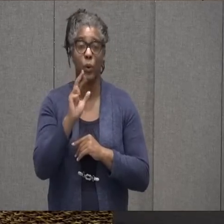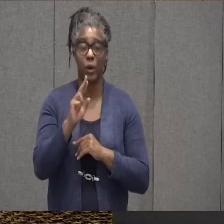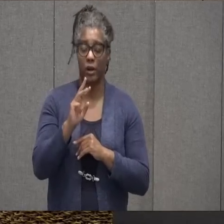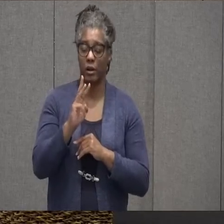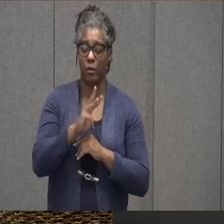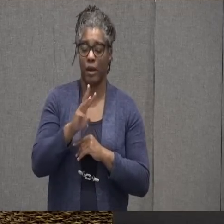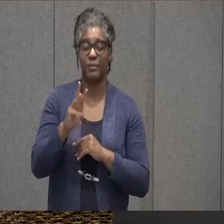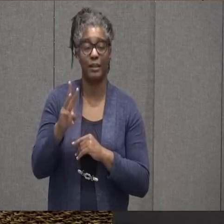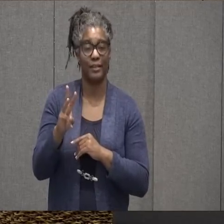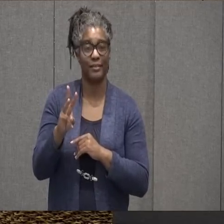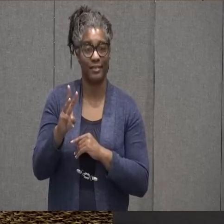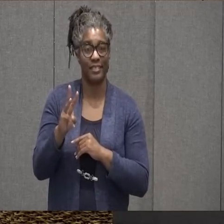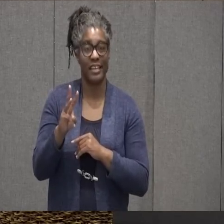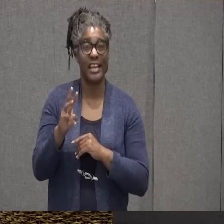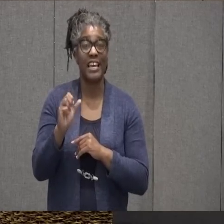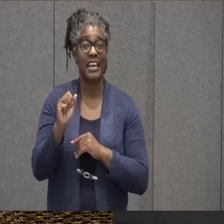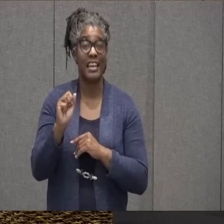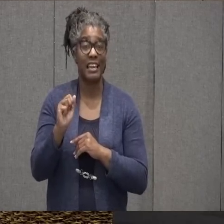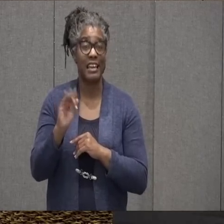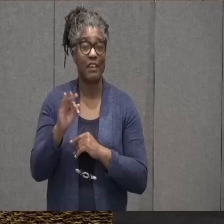done this work.